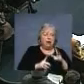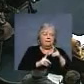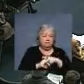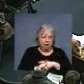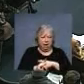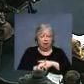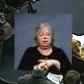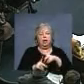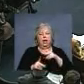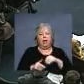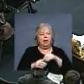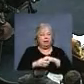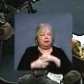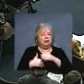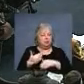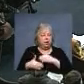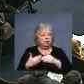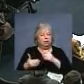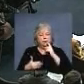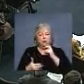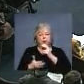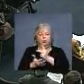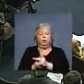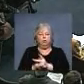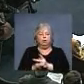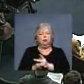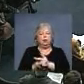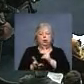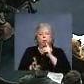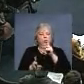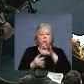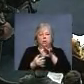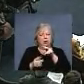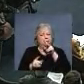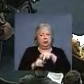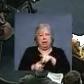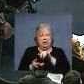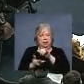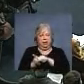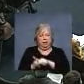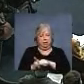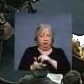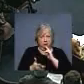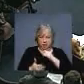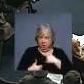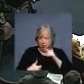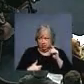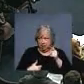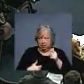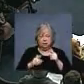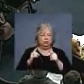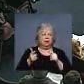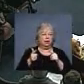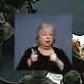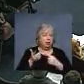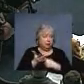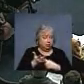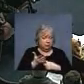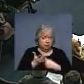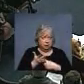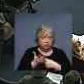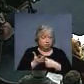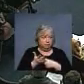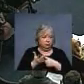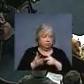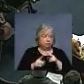approval. Is there a second to that amendment? There's a second. Okay, any discussion